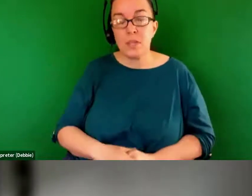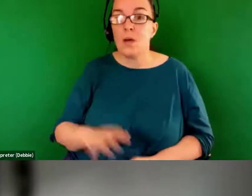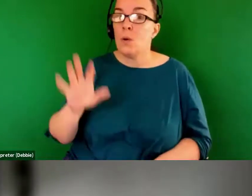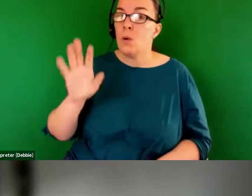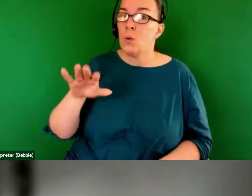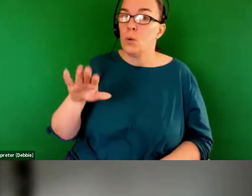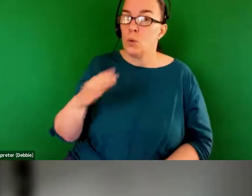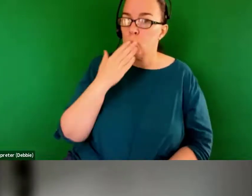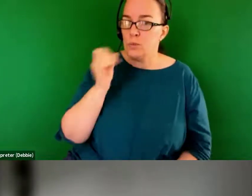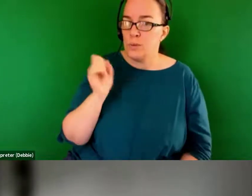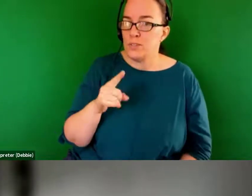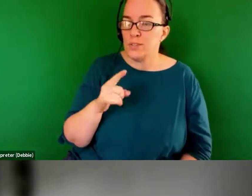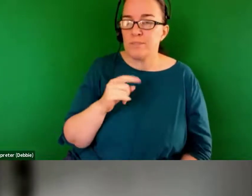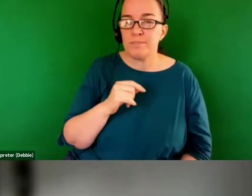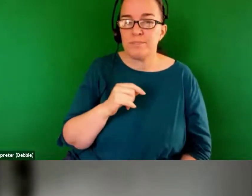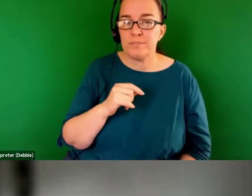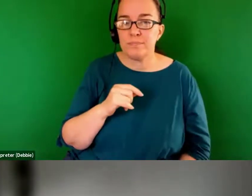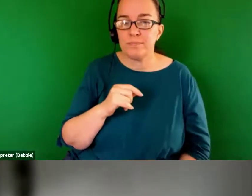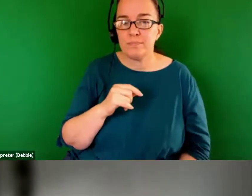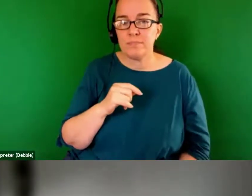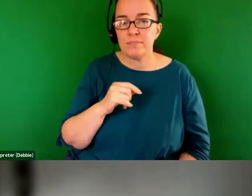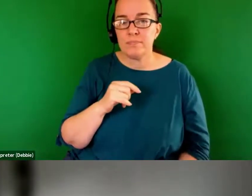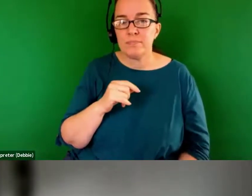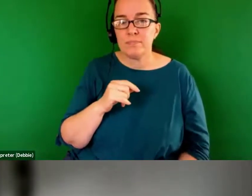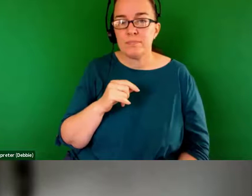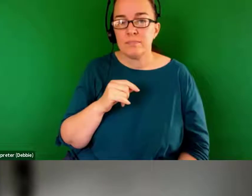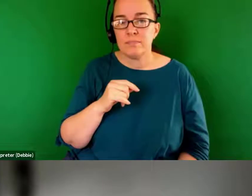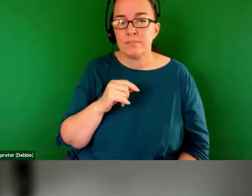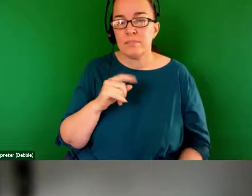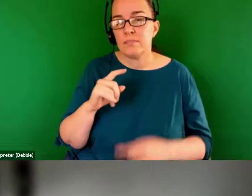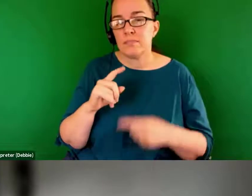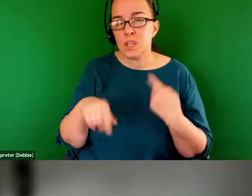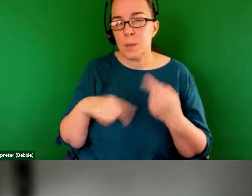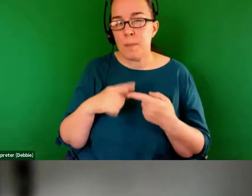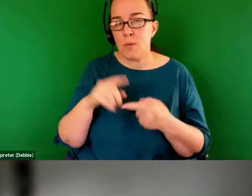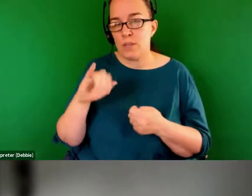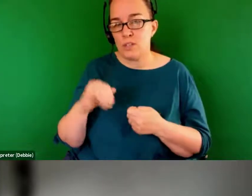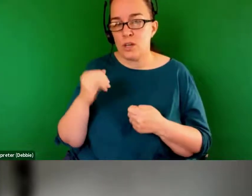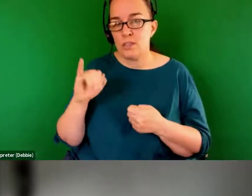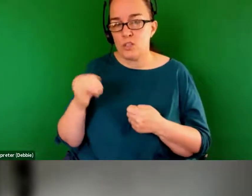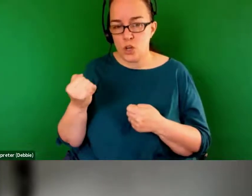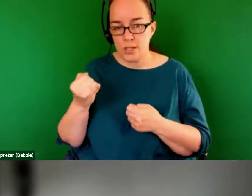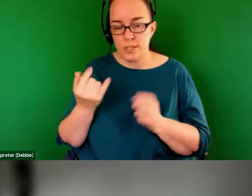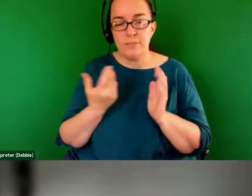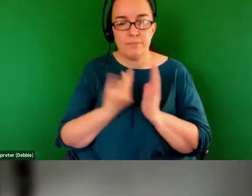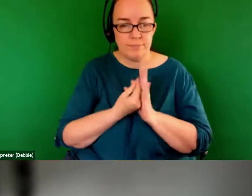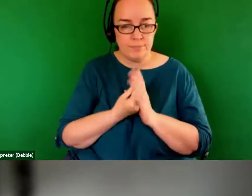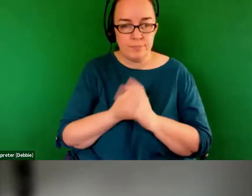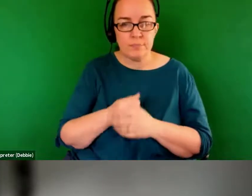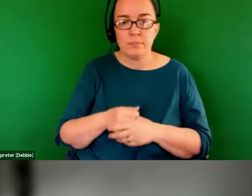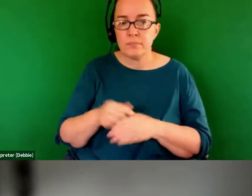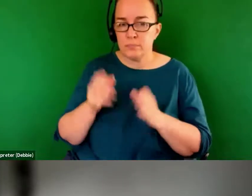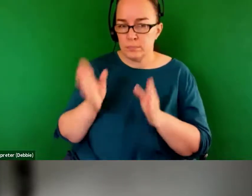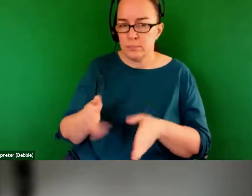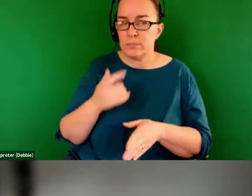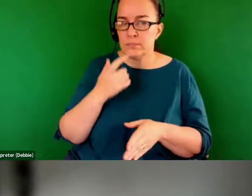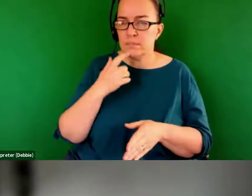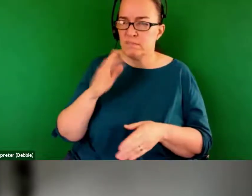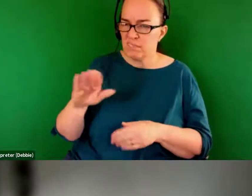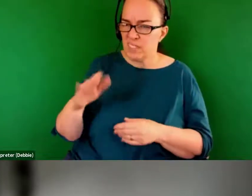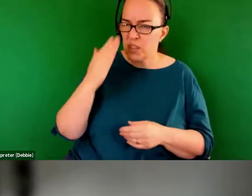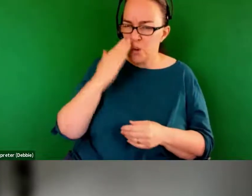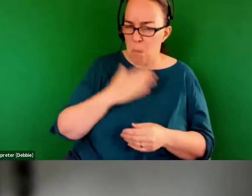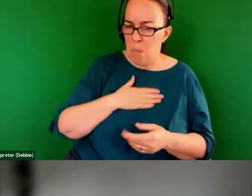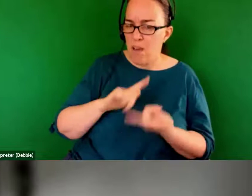one's a good question about the Johnson & Johnson vaccine. This person says their friend got